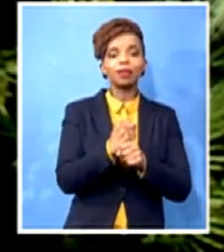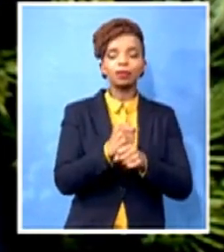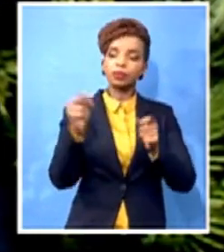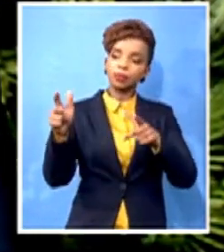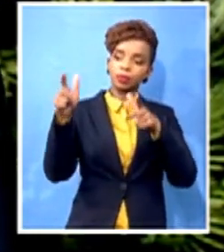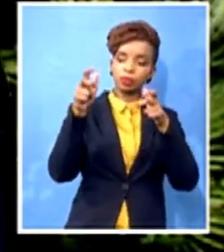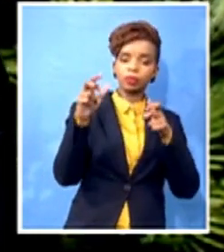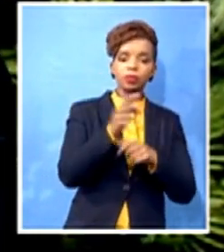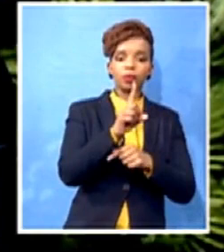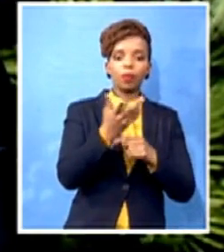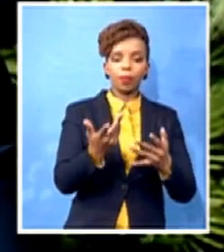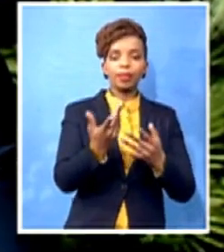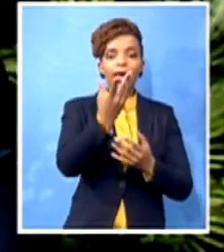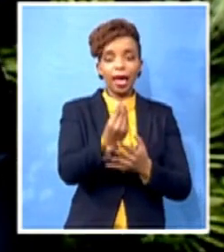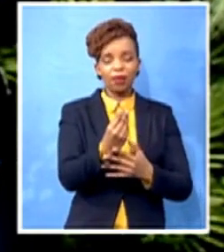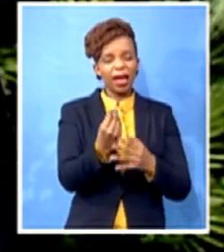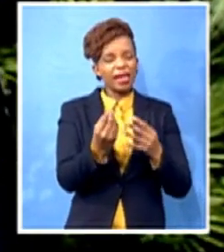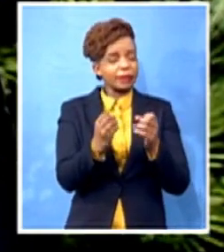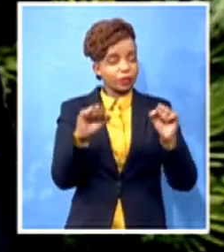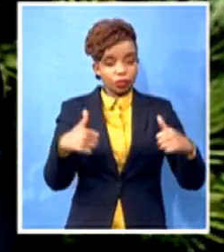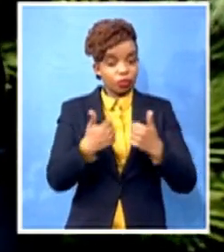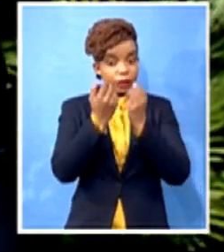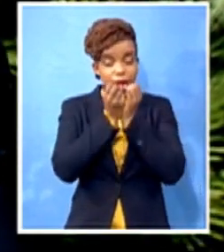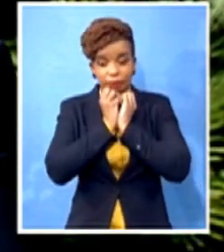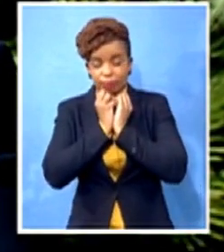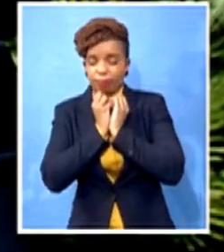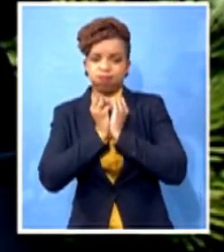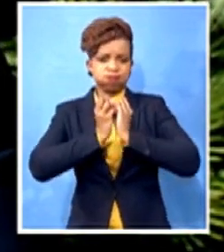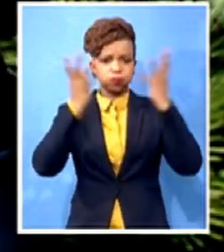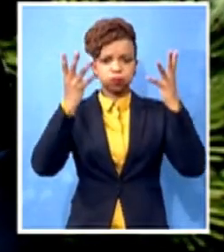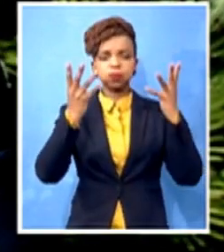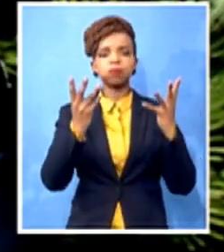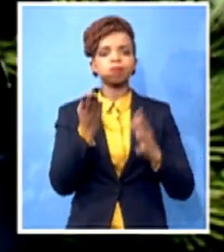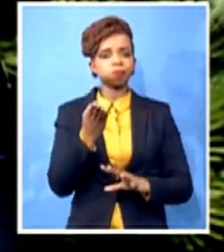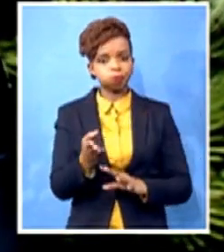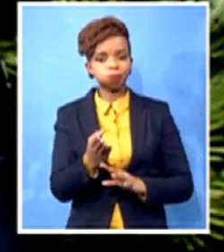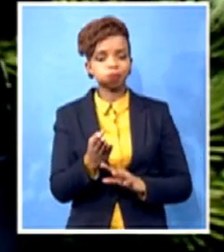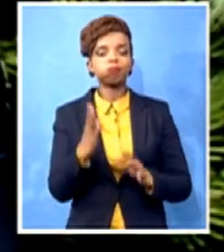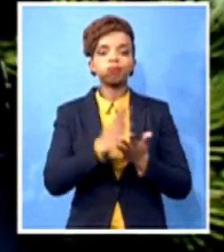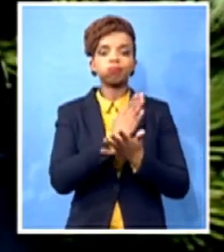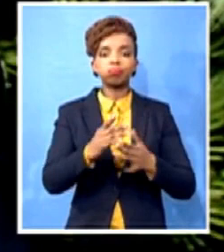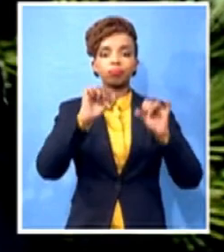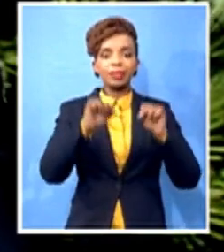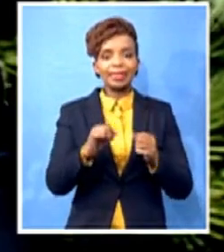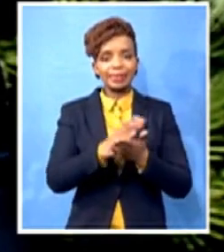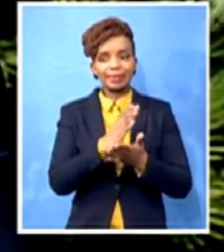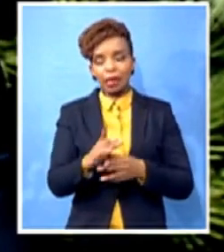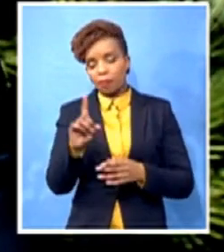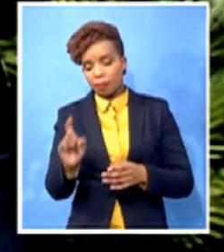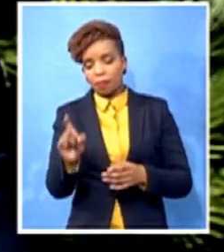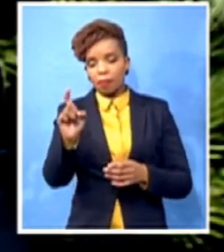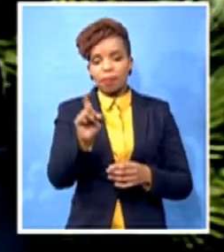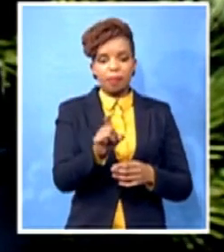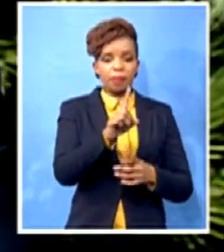Even if there are some, as Shane said, some areas in which it is succeeding, but there are huge areas in